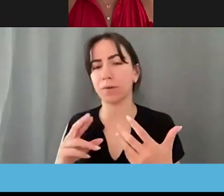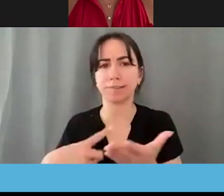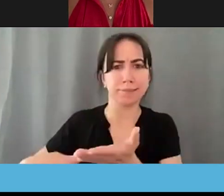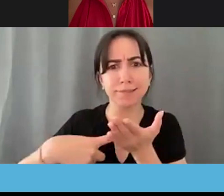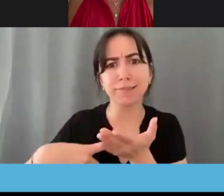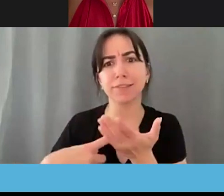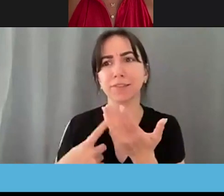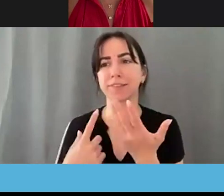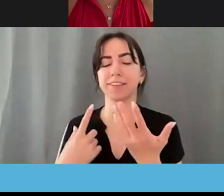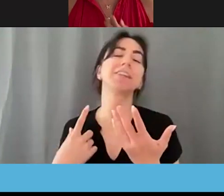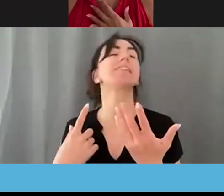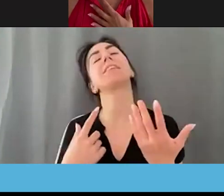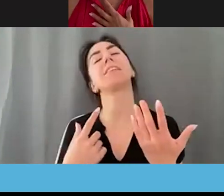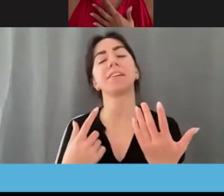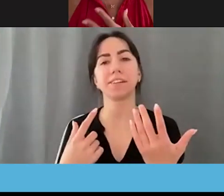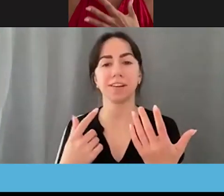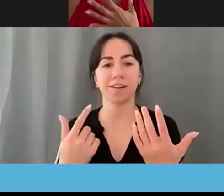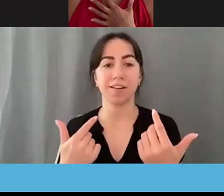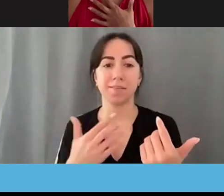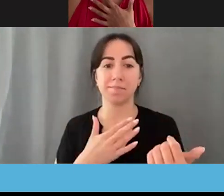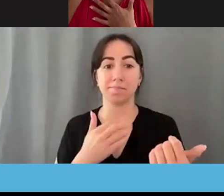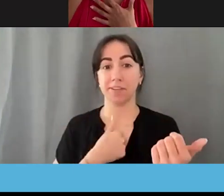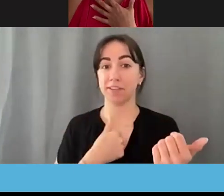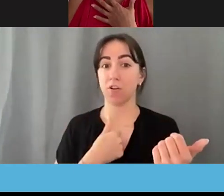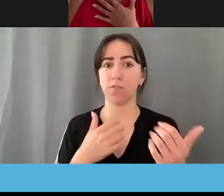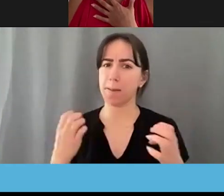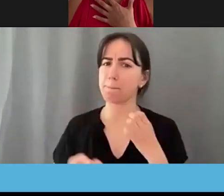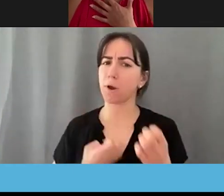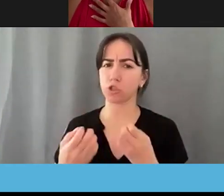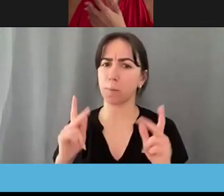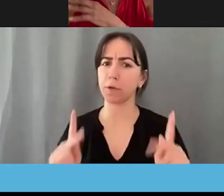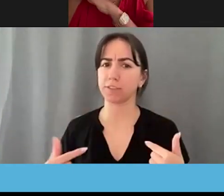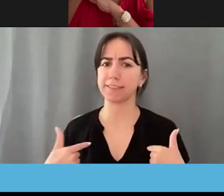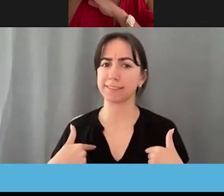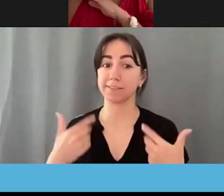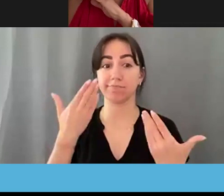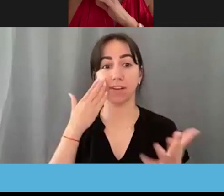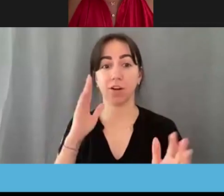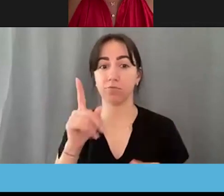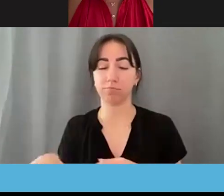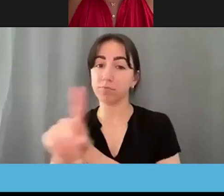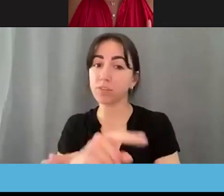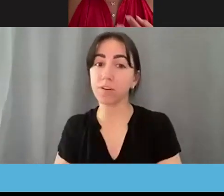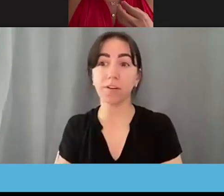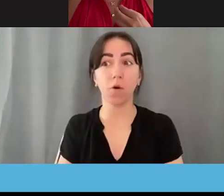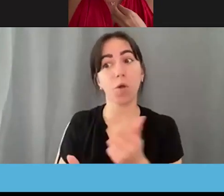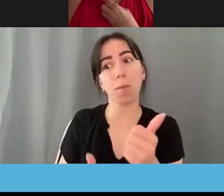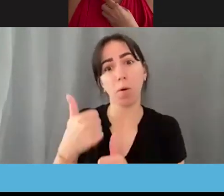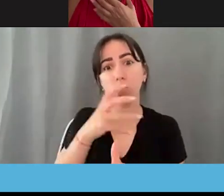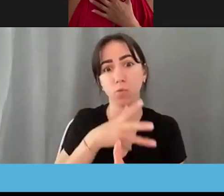to battle. And I'm an emotional person. I don't know if the majority of women,